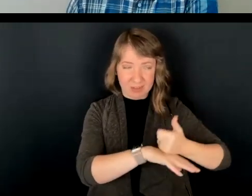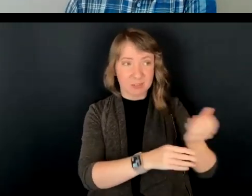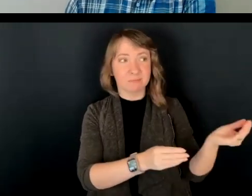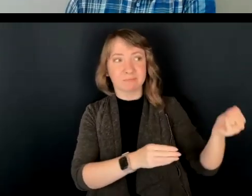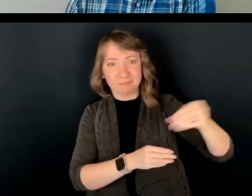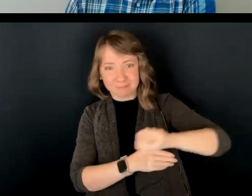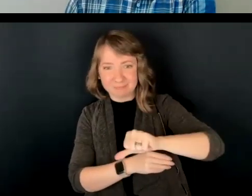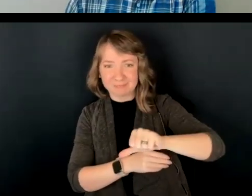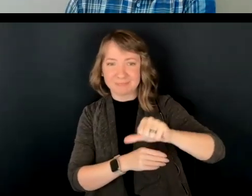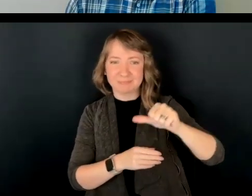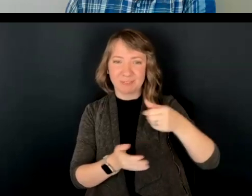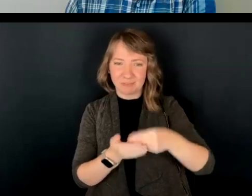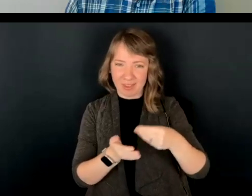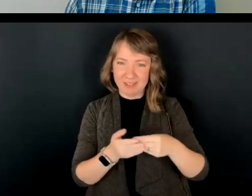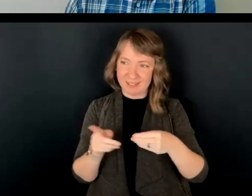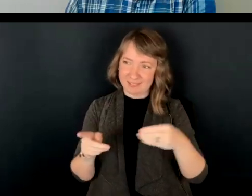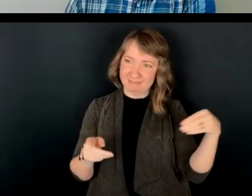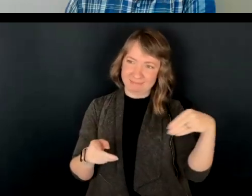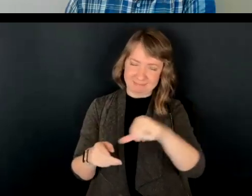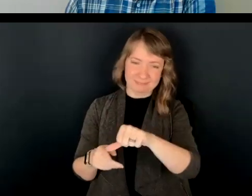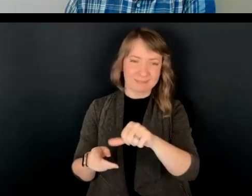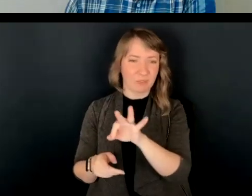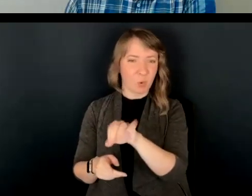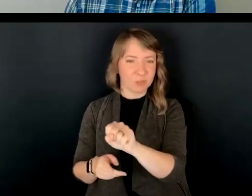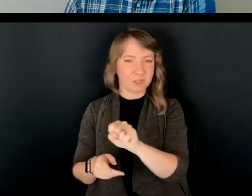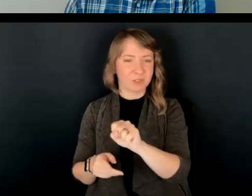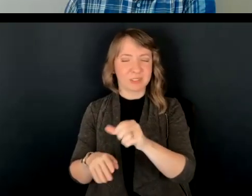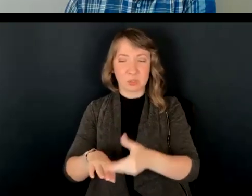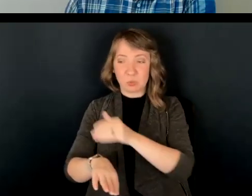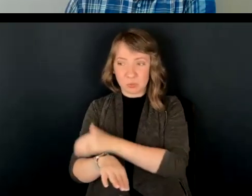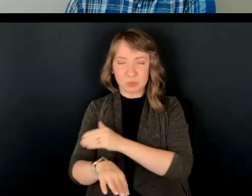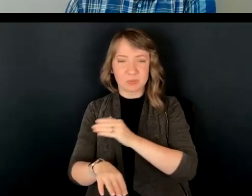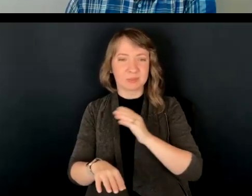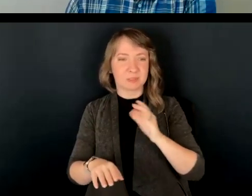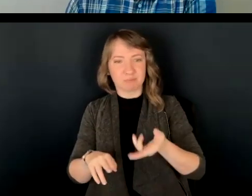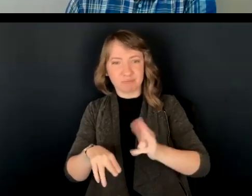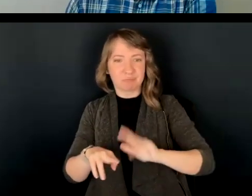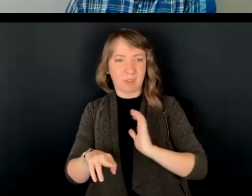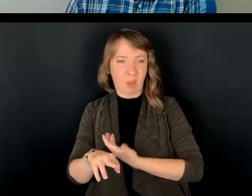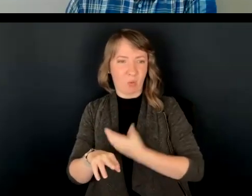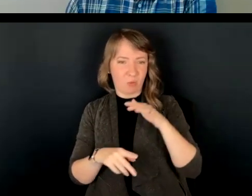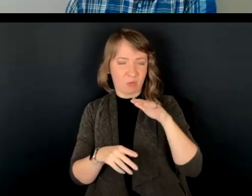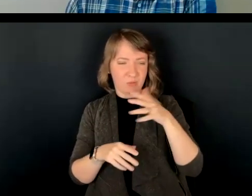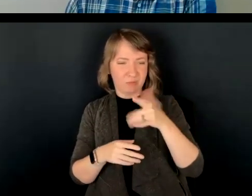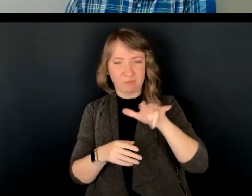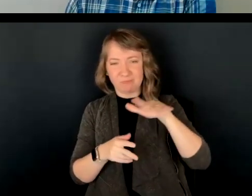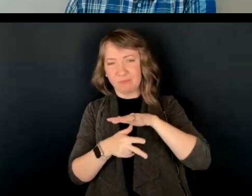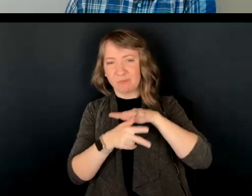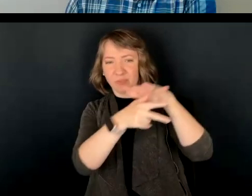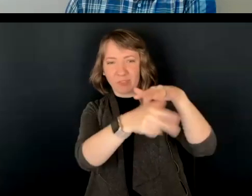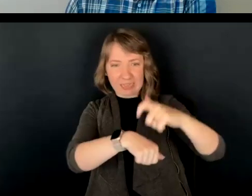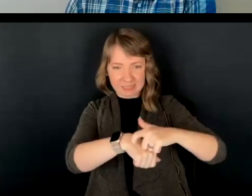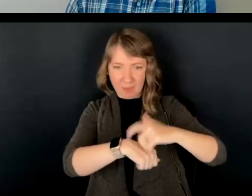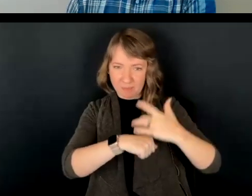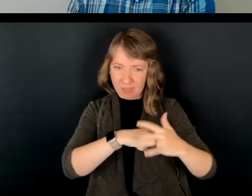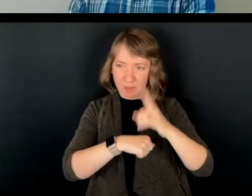Forest Service to increase our flight time availability for some of our contract helicopters to get that